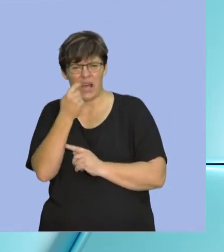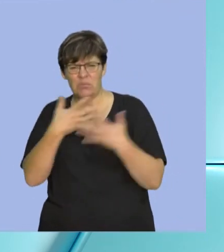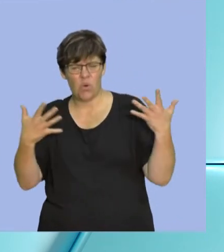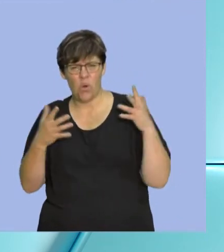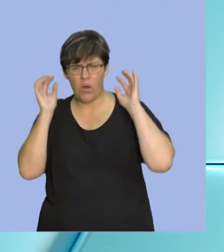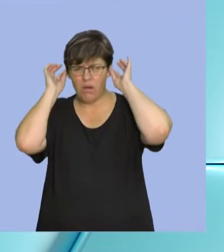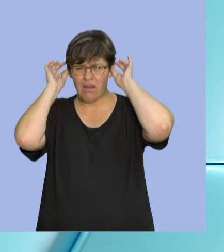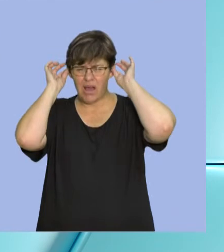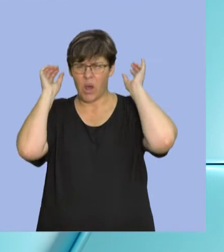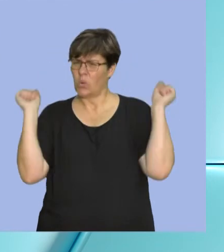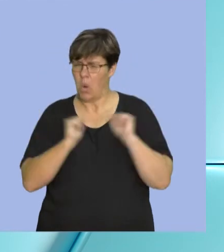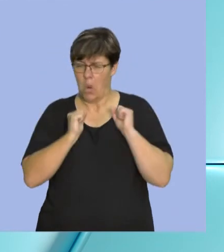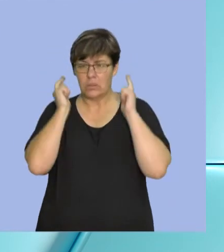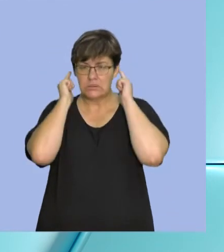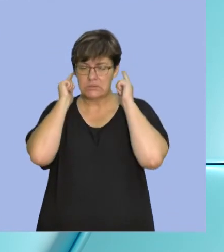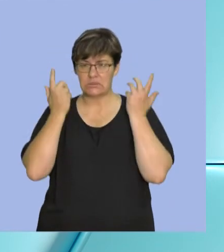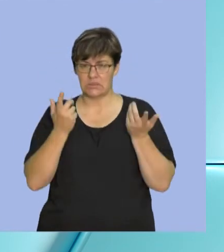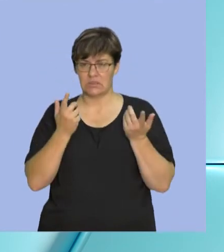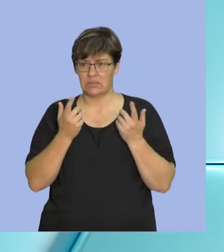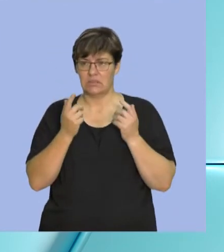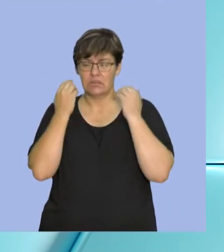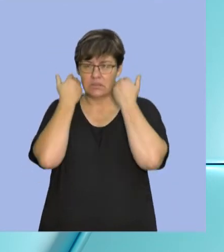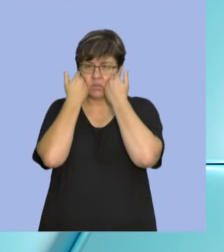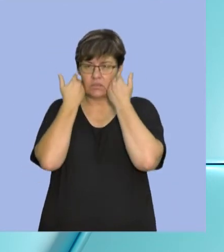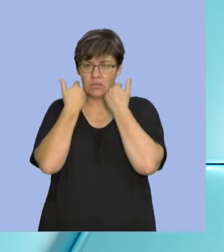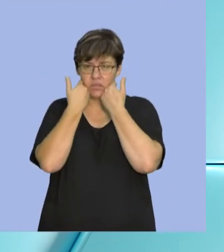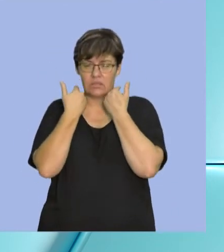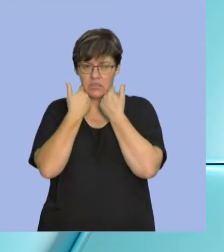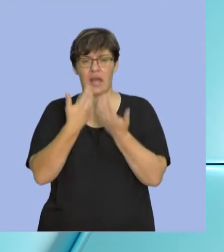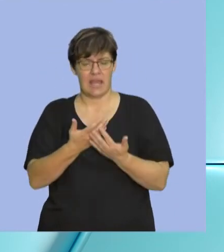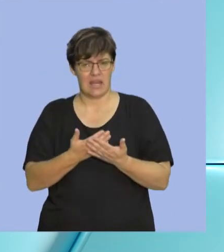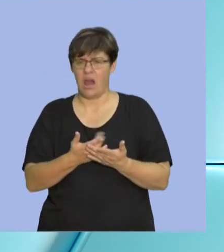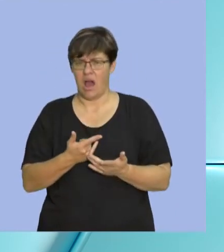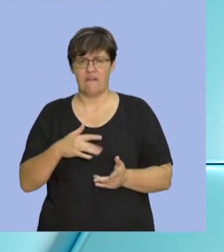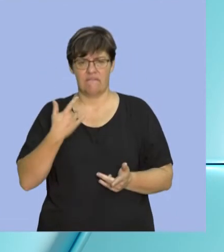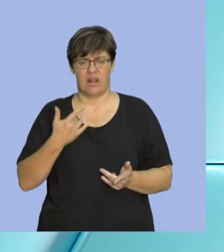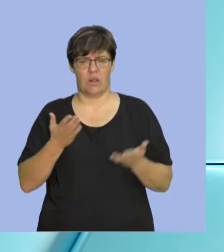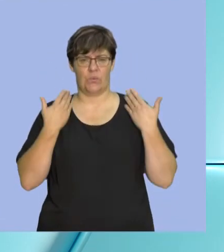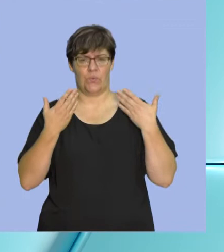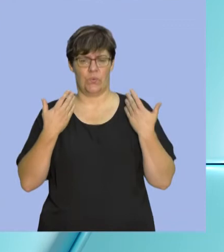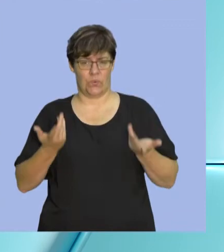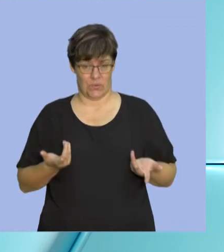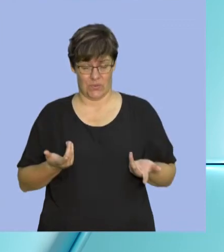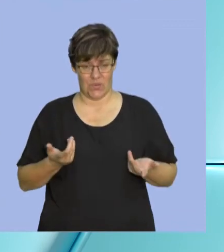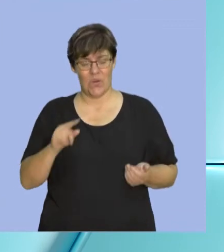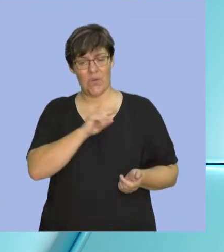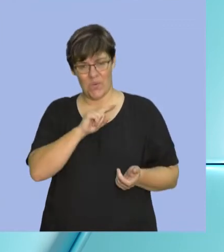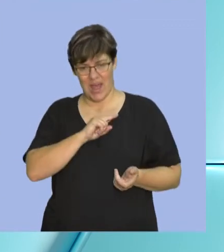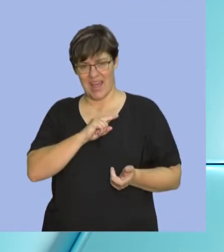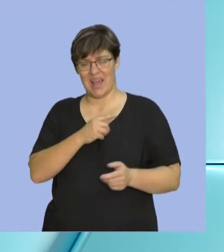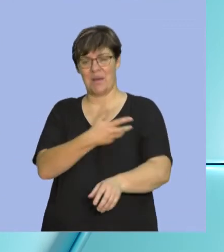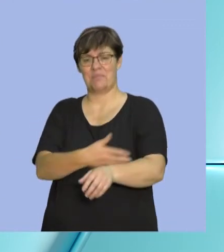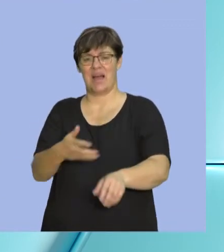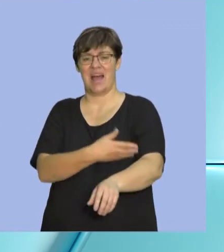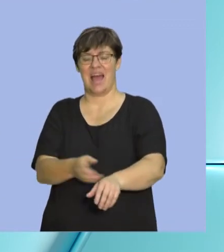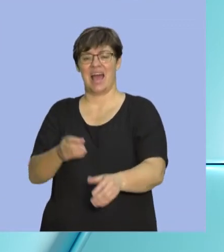are. You can place your fingers against your face and you feel it cooler. And that's because there's reduced blood circulation or